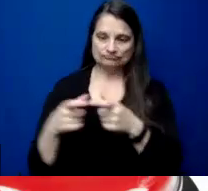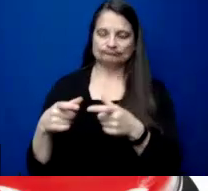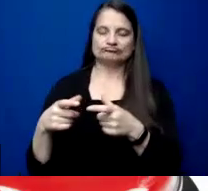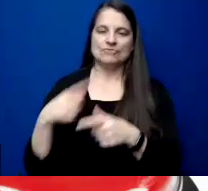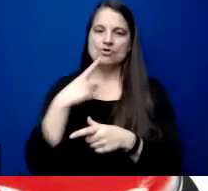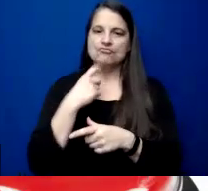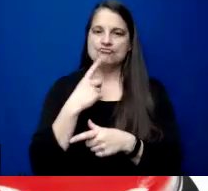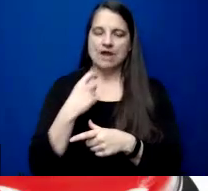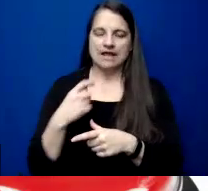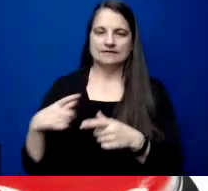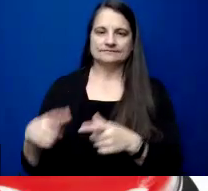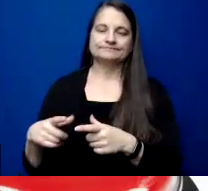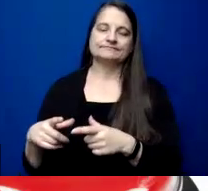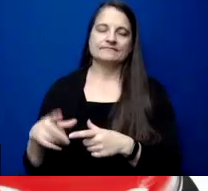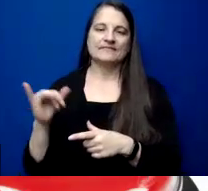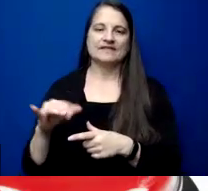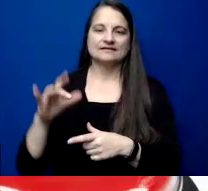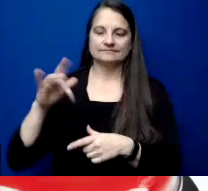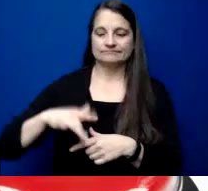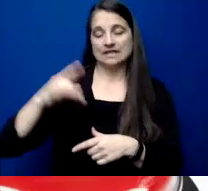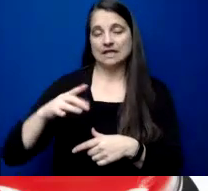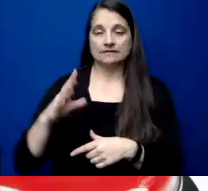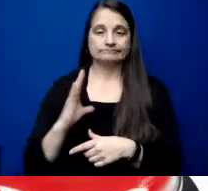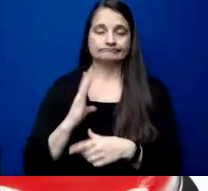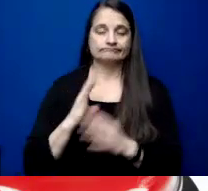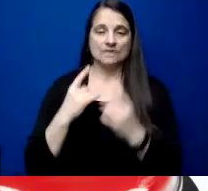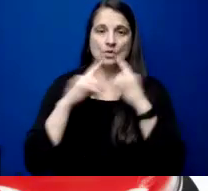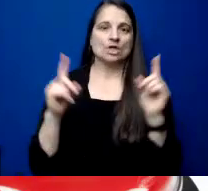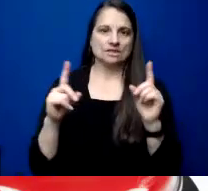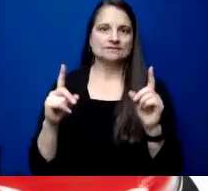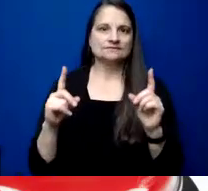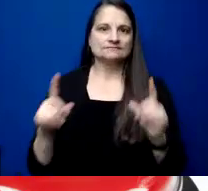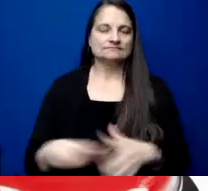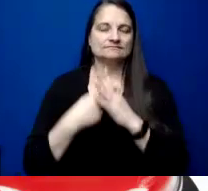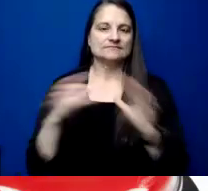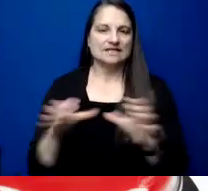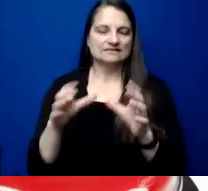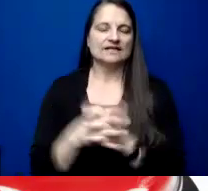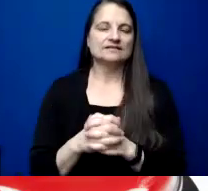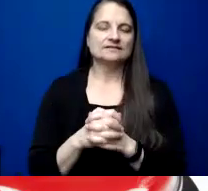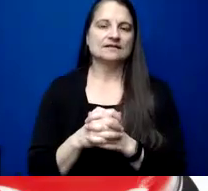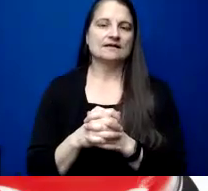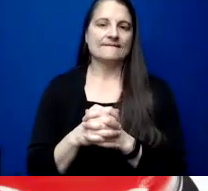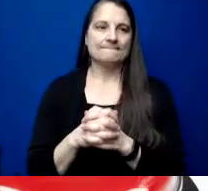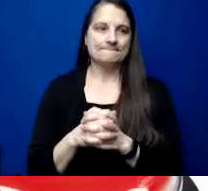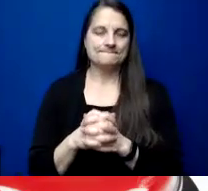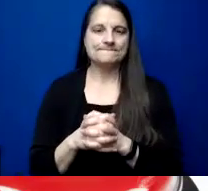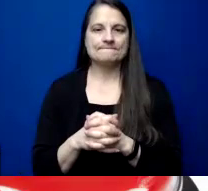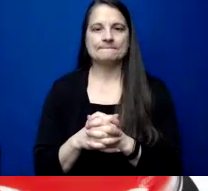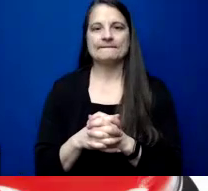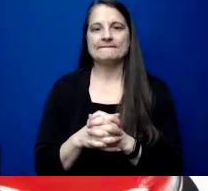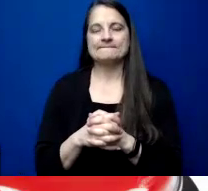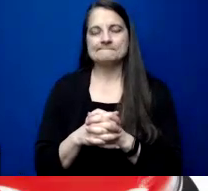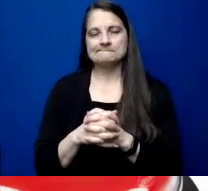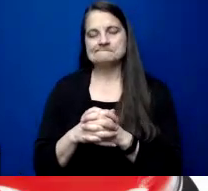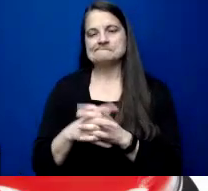a standard click it on and it works or activates kind of switch. It can come, there's a corded version